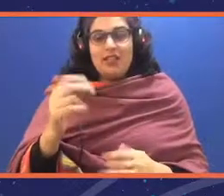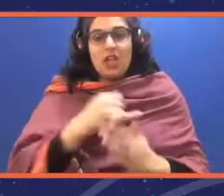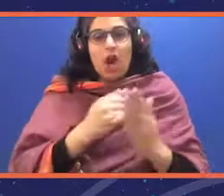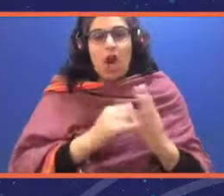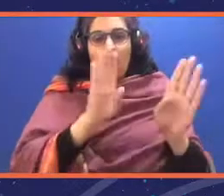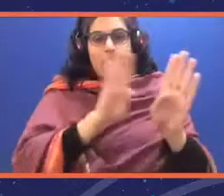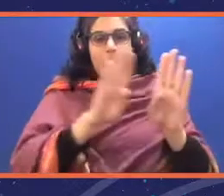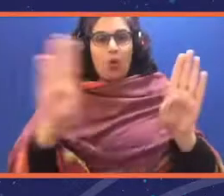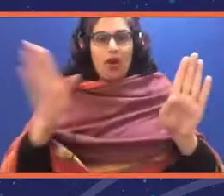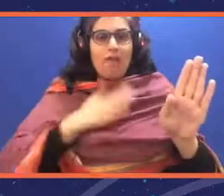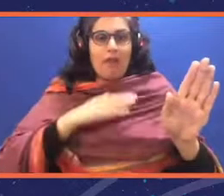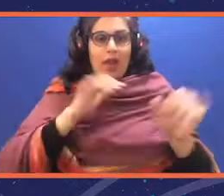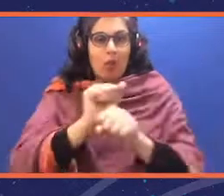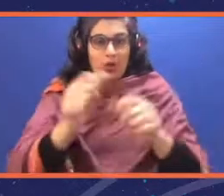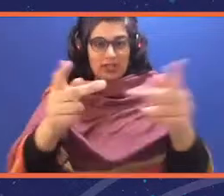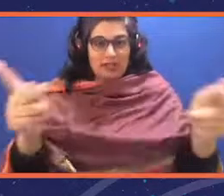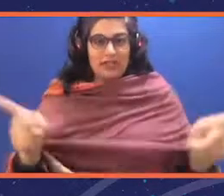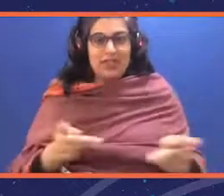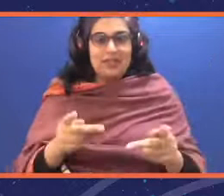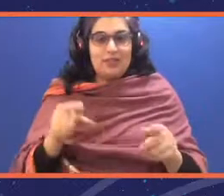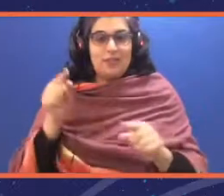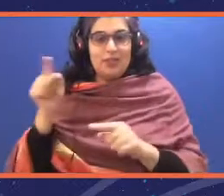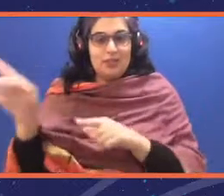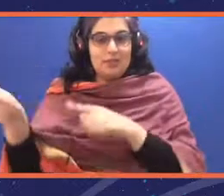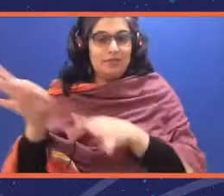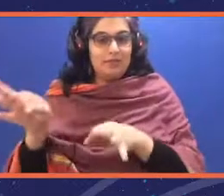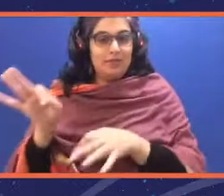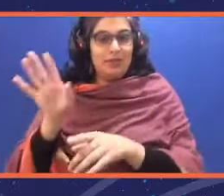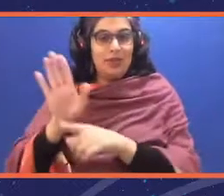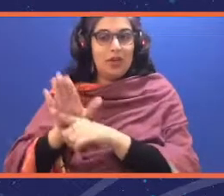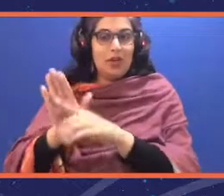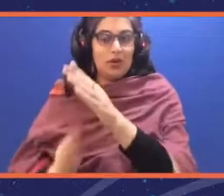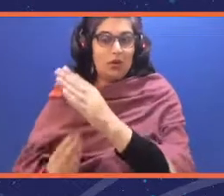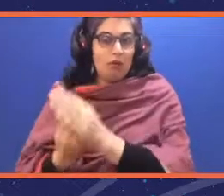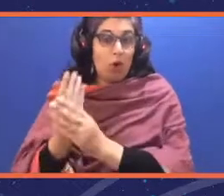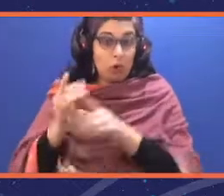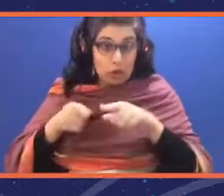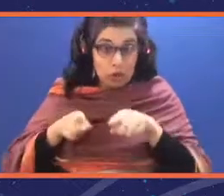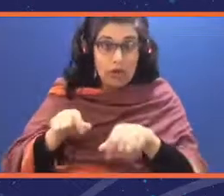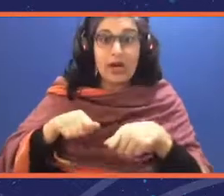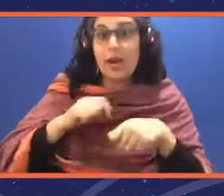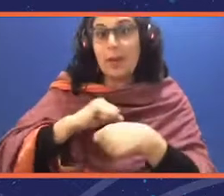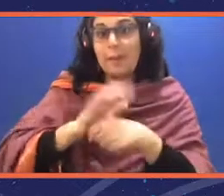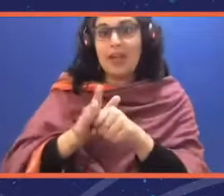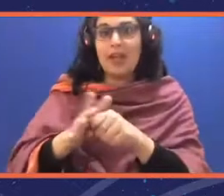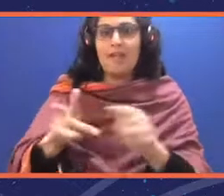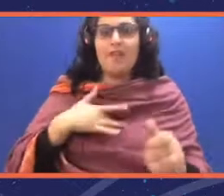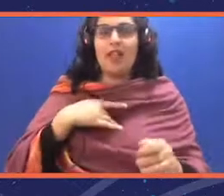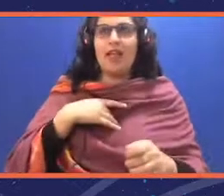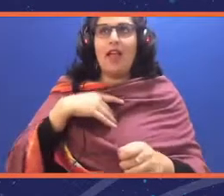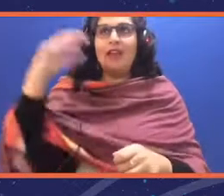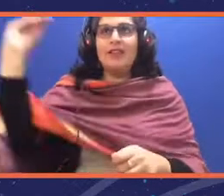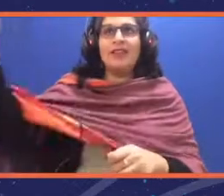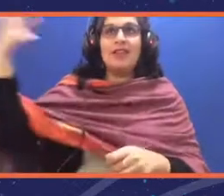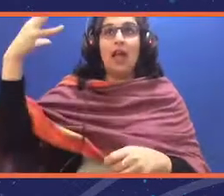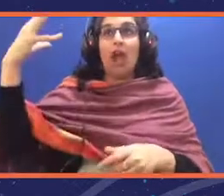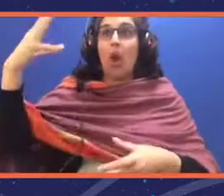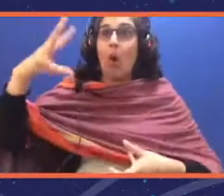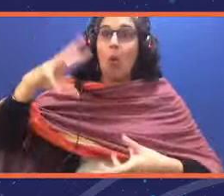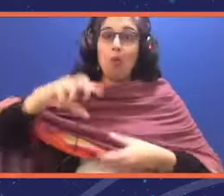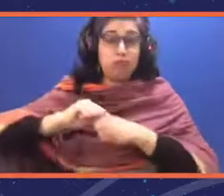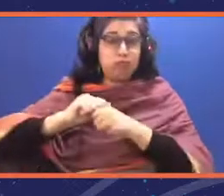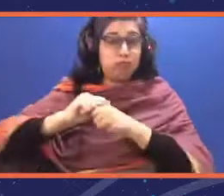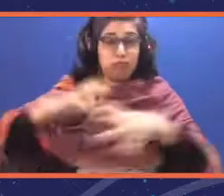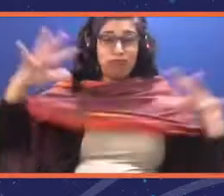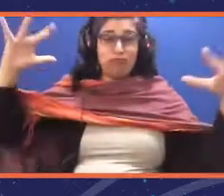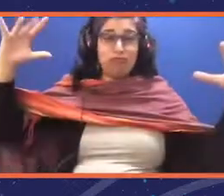workspace. She explained that her growth during the pandemic felt like a sunburst exploding. And so her